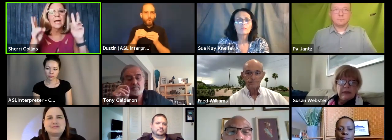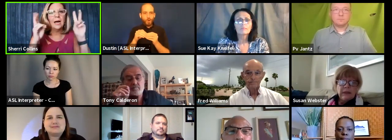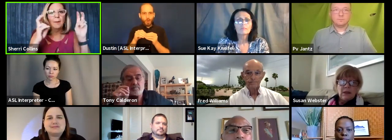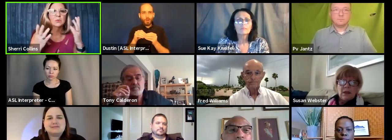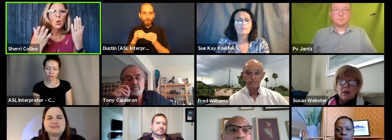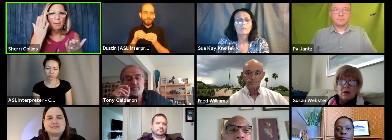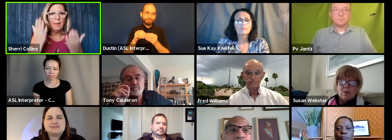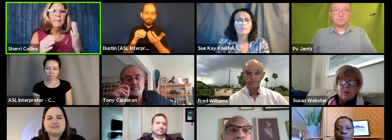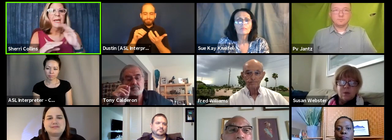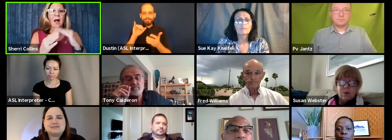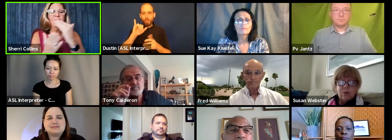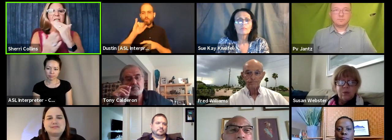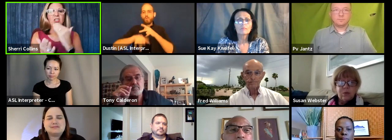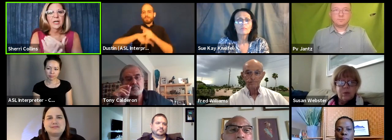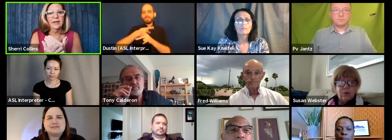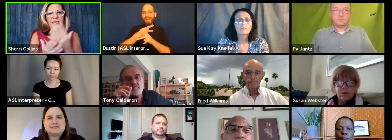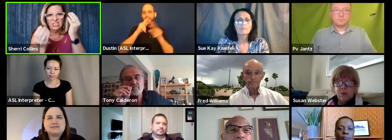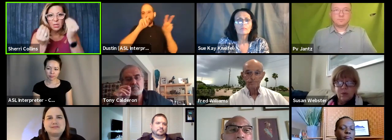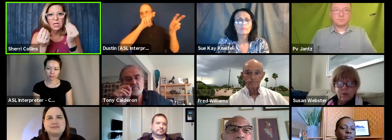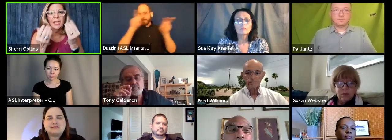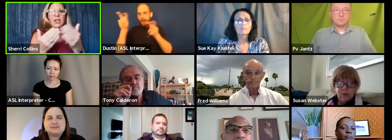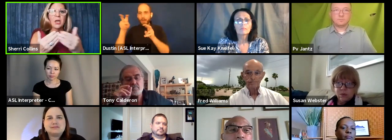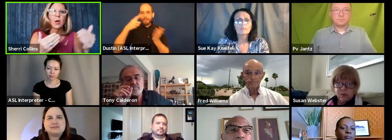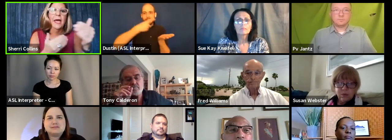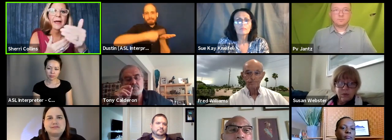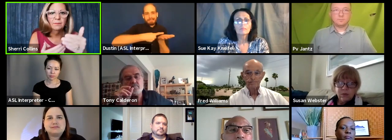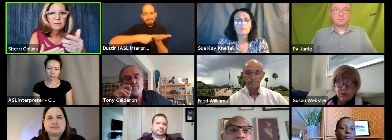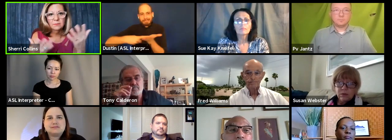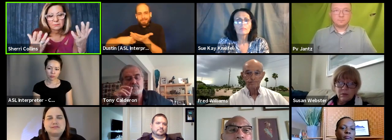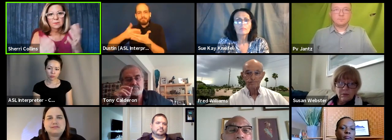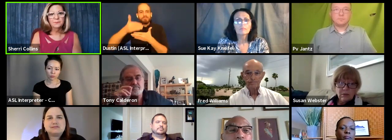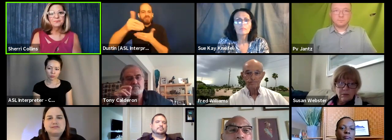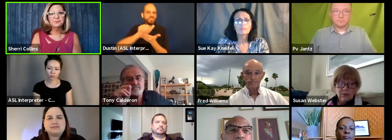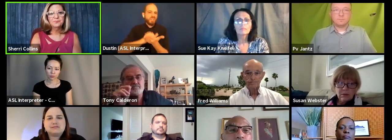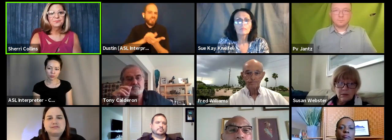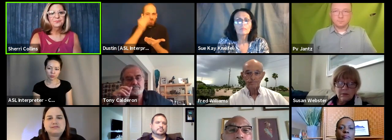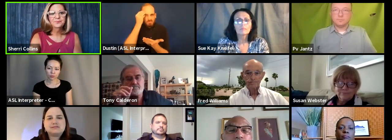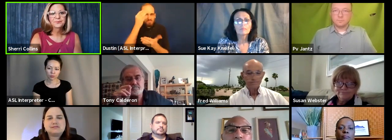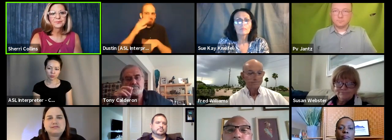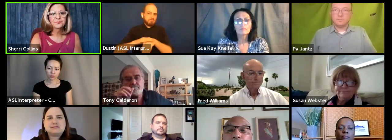Those topics may be on the agenda. Just want to let you know ahead.